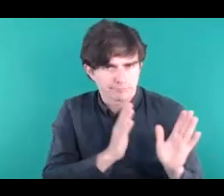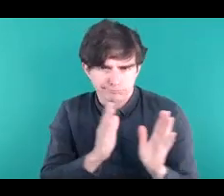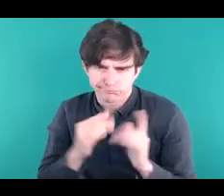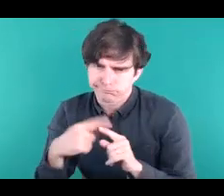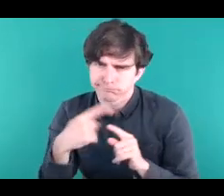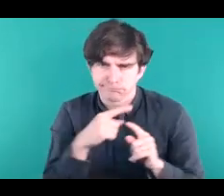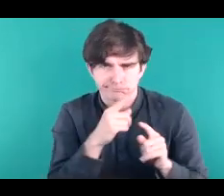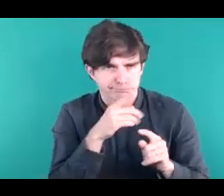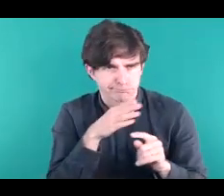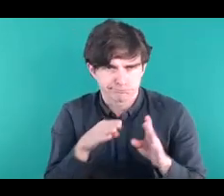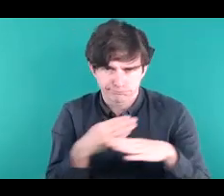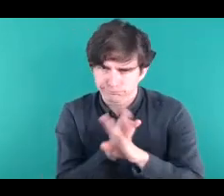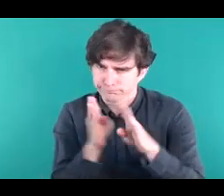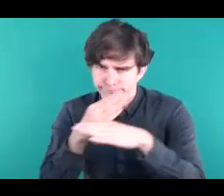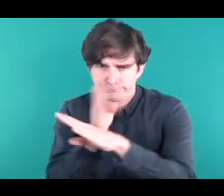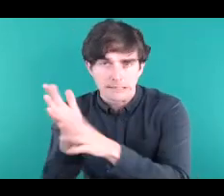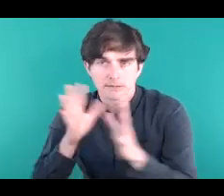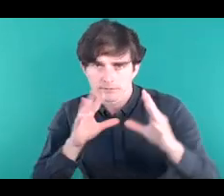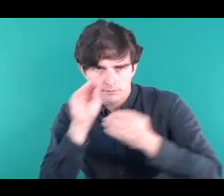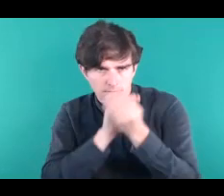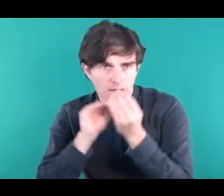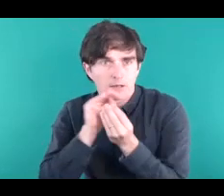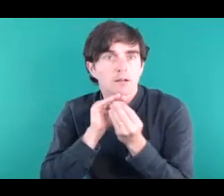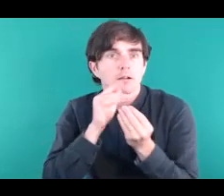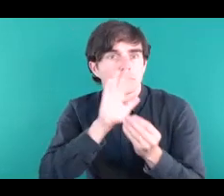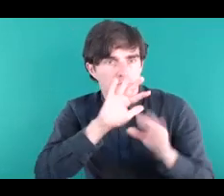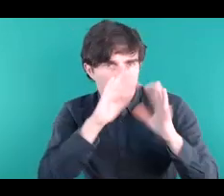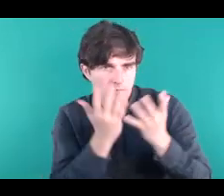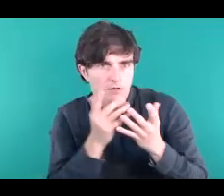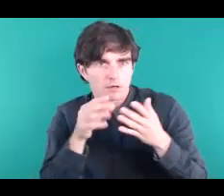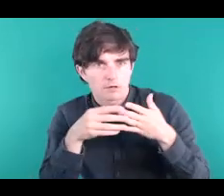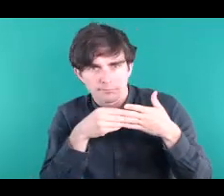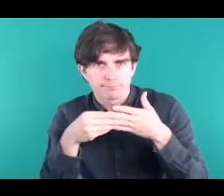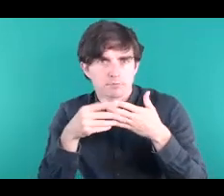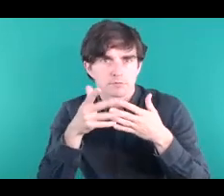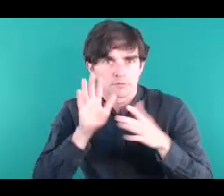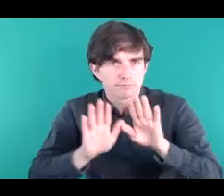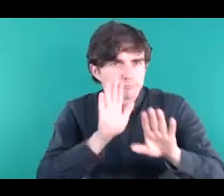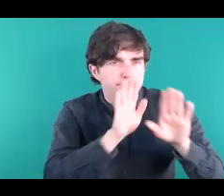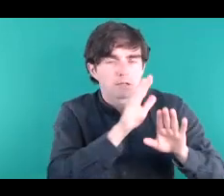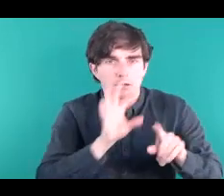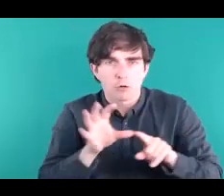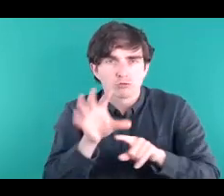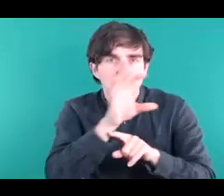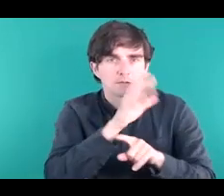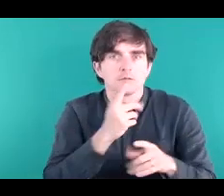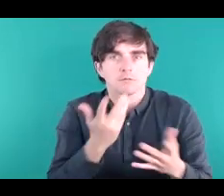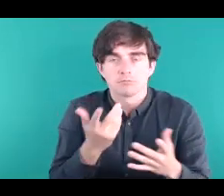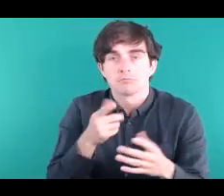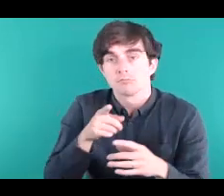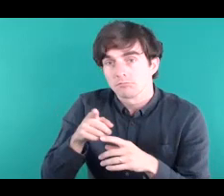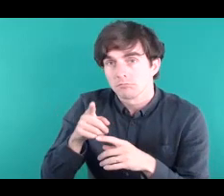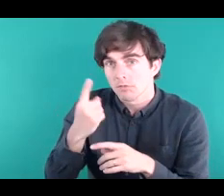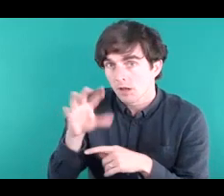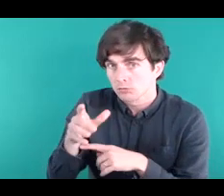and we have recently worked with the government of Sierra Leone because they had some concerns about their